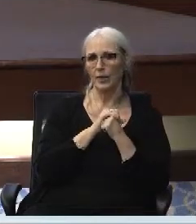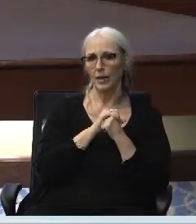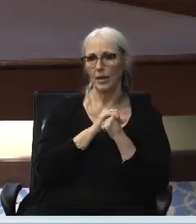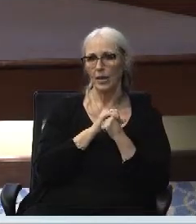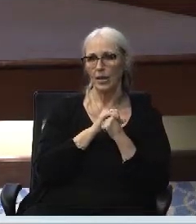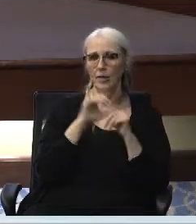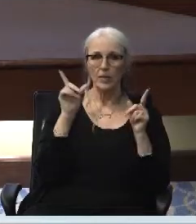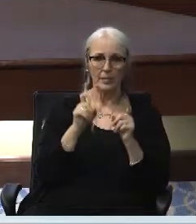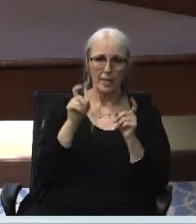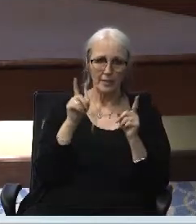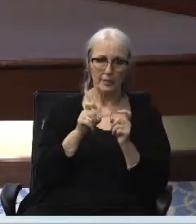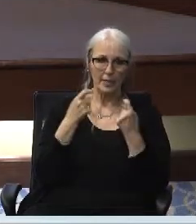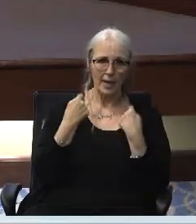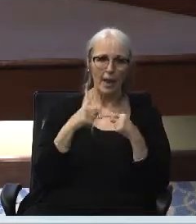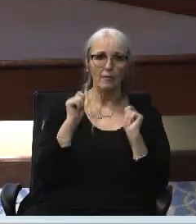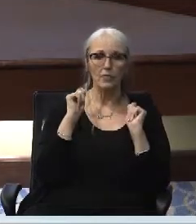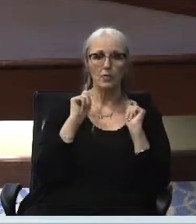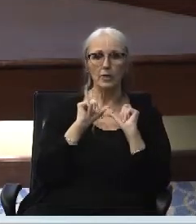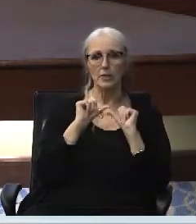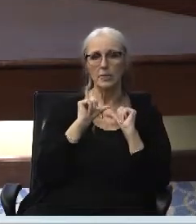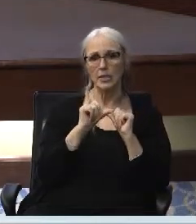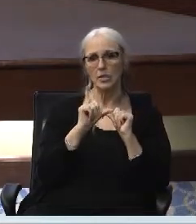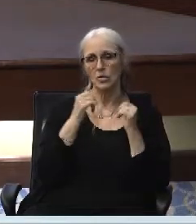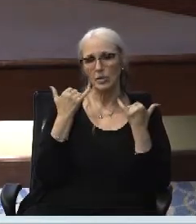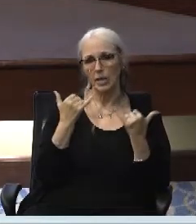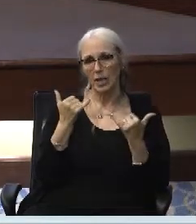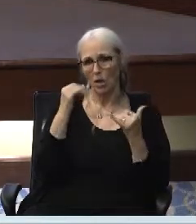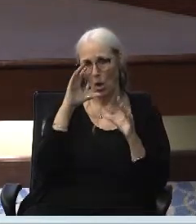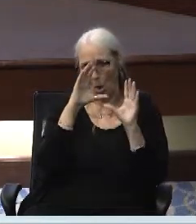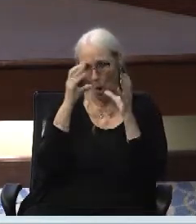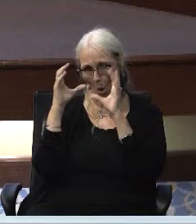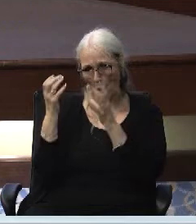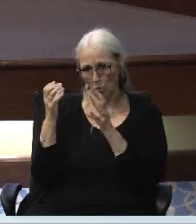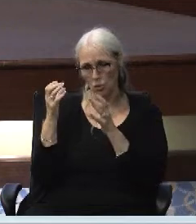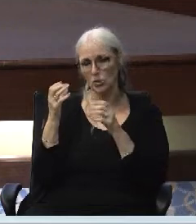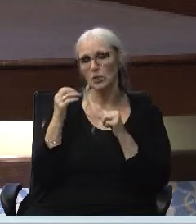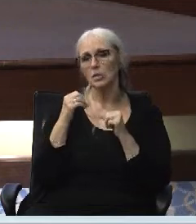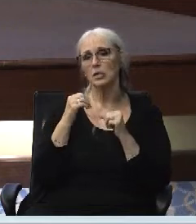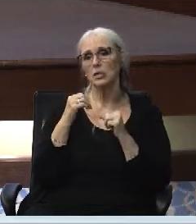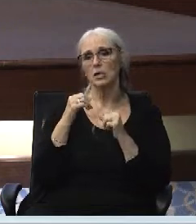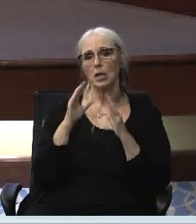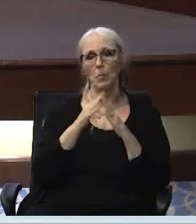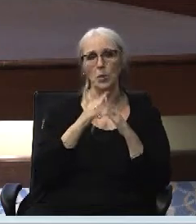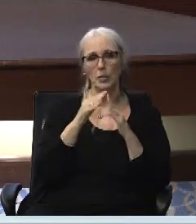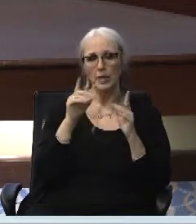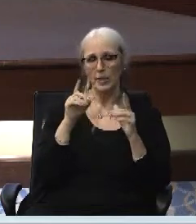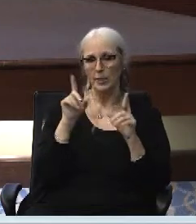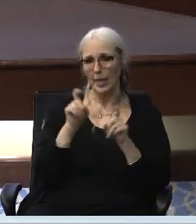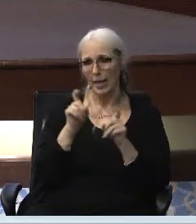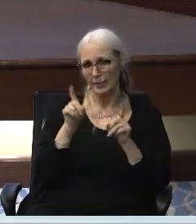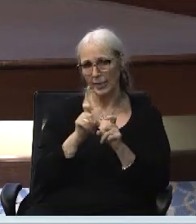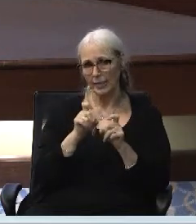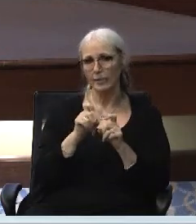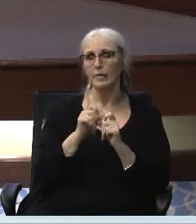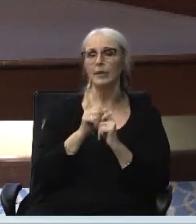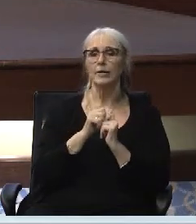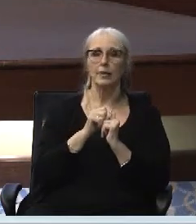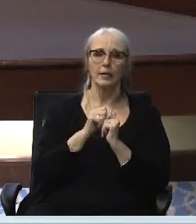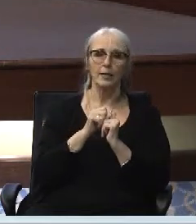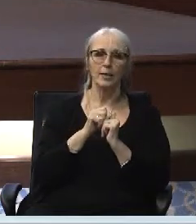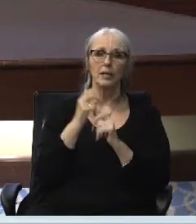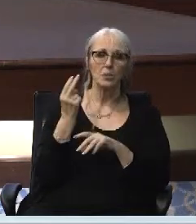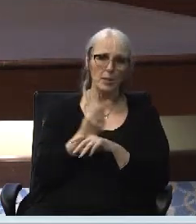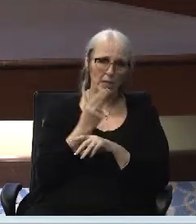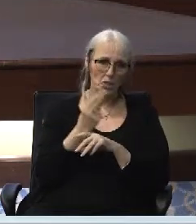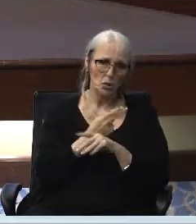Our testing efforts continue, and we're now hosting community testing in 2 different locations, and it has been being